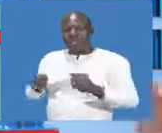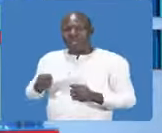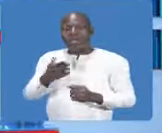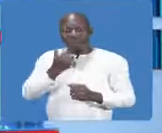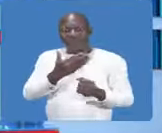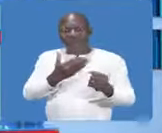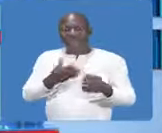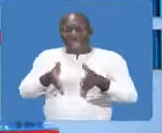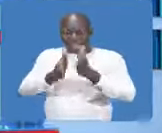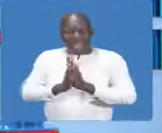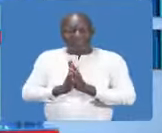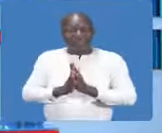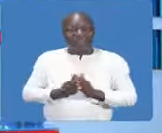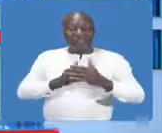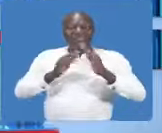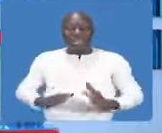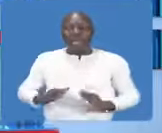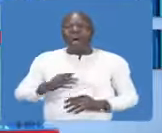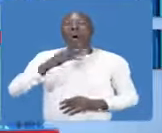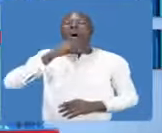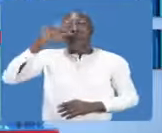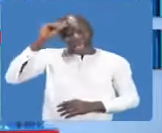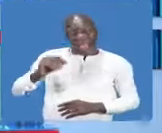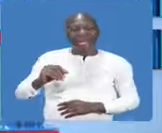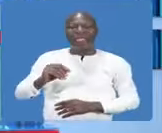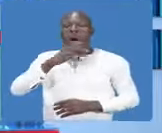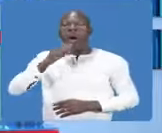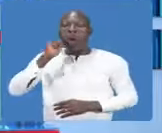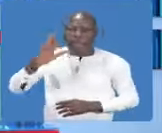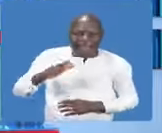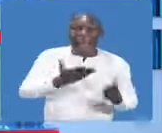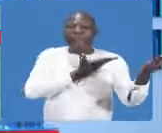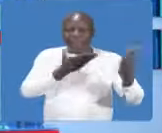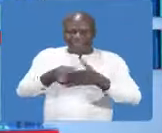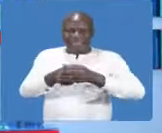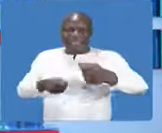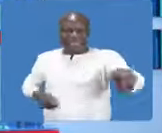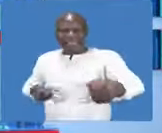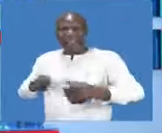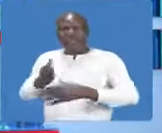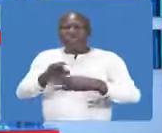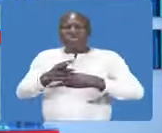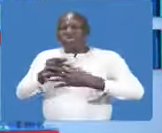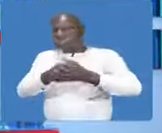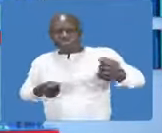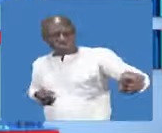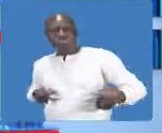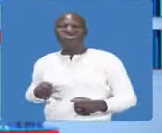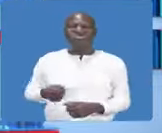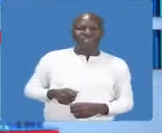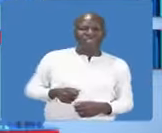ti maami panimu papa panimu e kwa sori a na akoto kain na ikura no e dey be concert ne amoye no aso dem sa